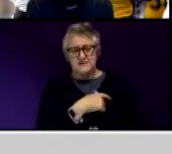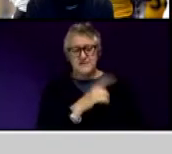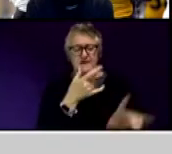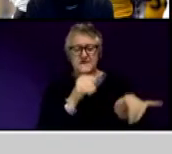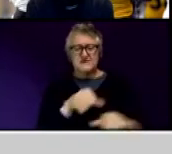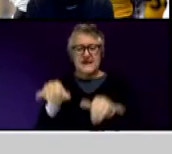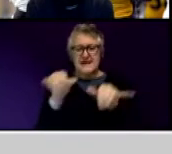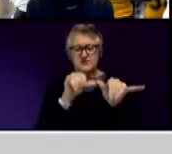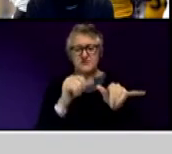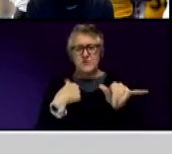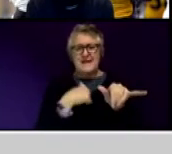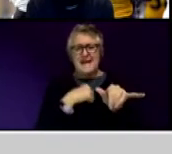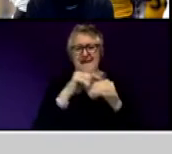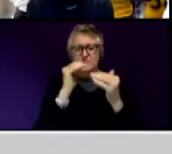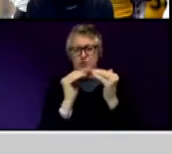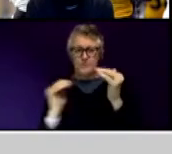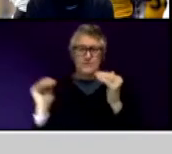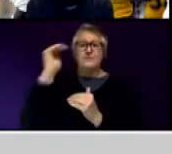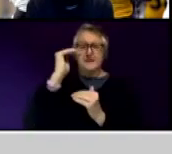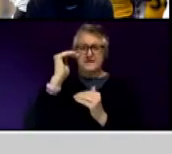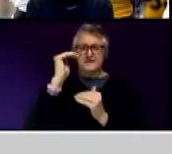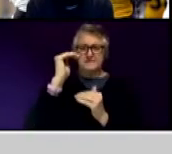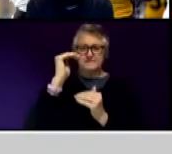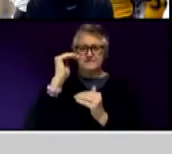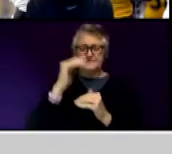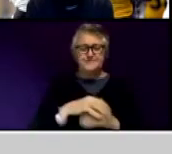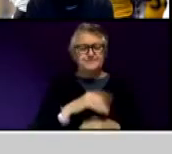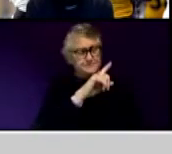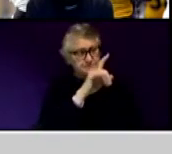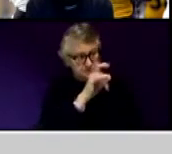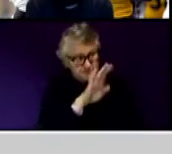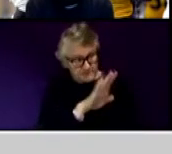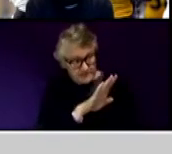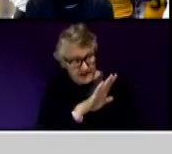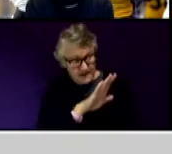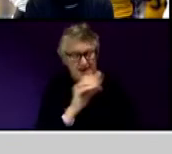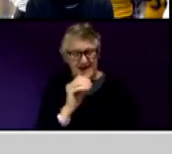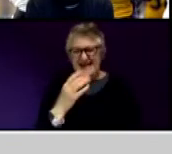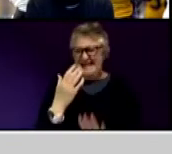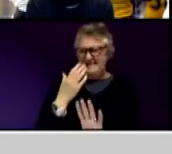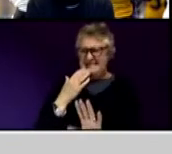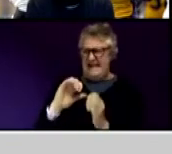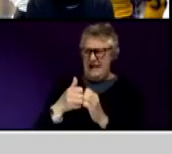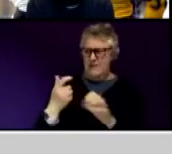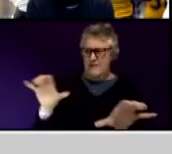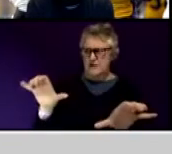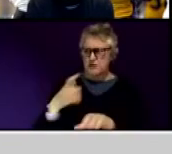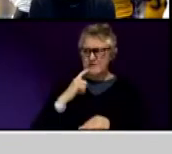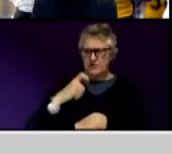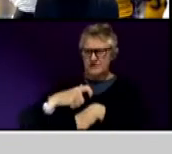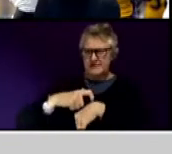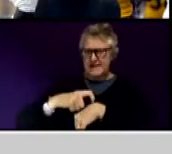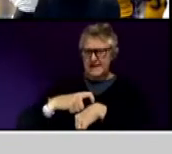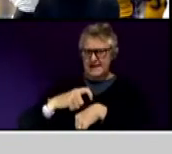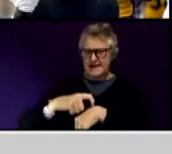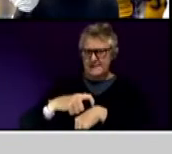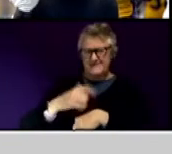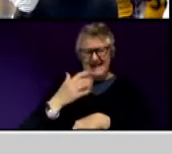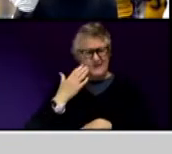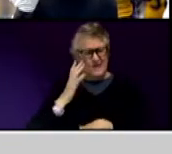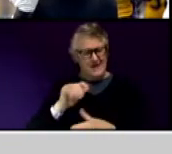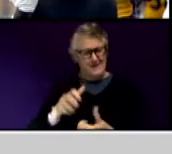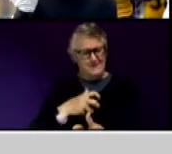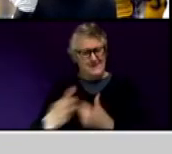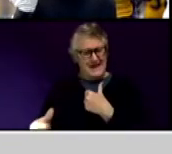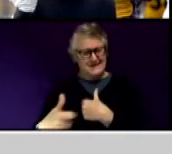Zainab and then Amy, and how am I doing on time? I know we're past time, Theo, but. We have a little